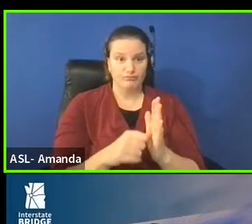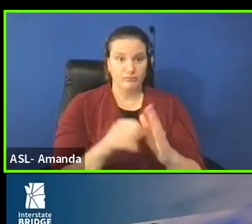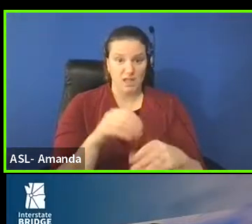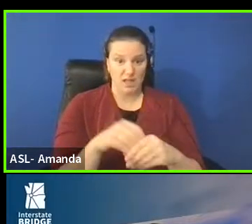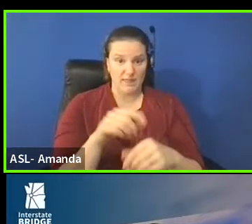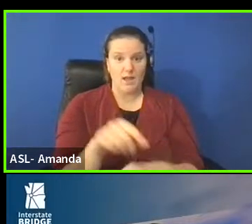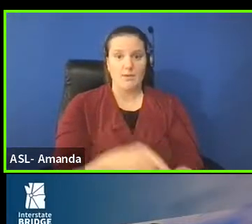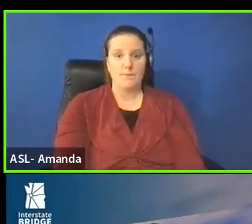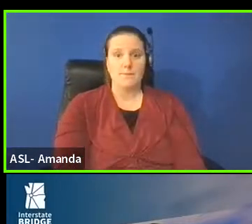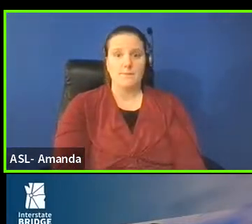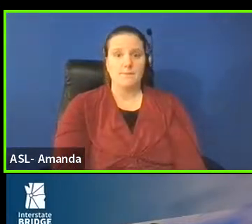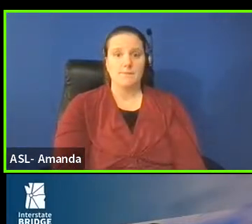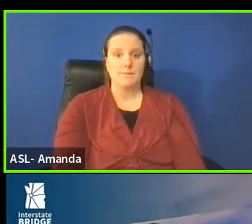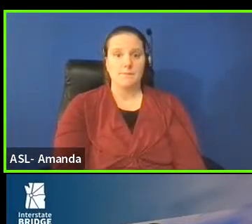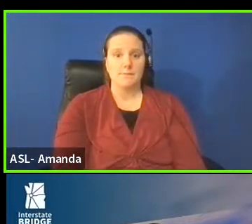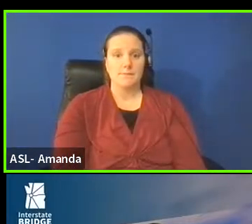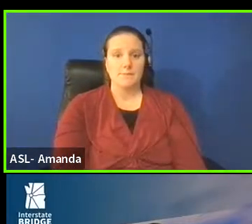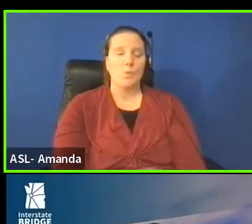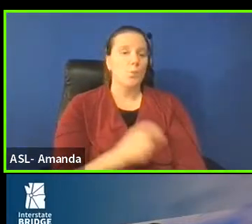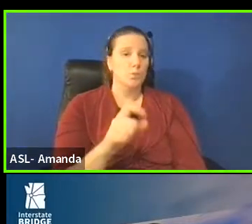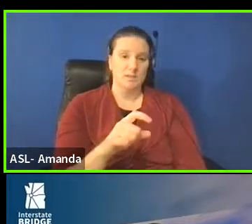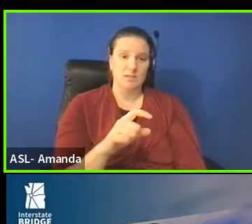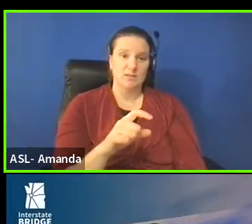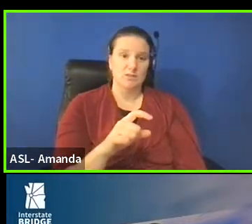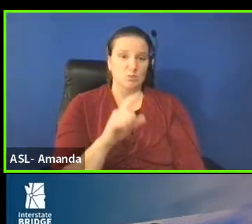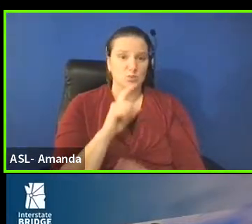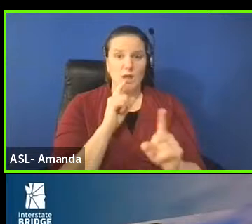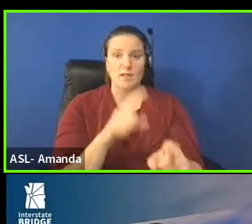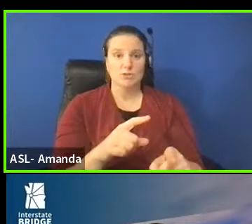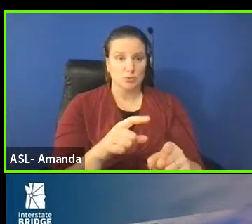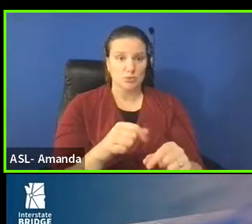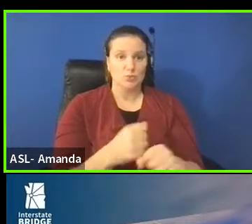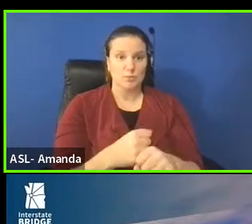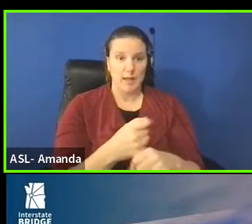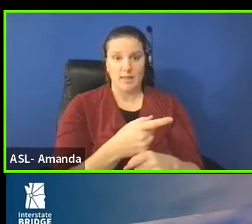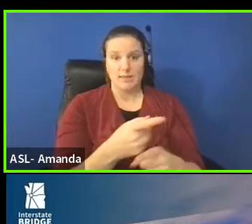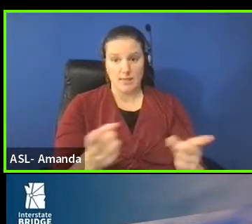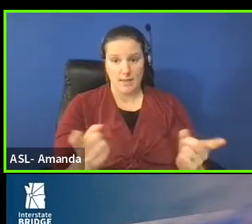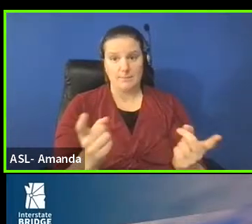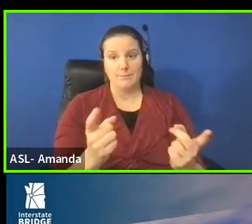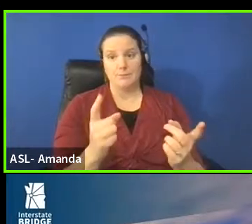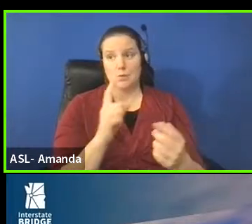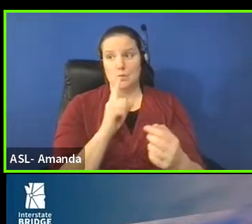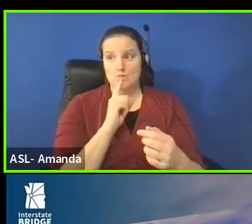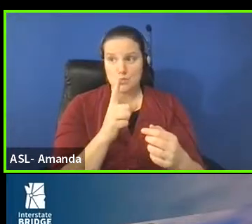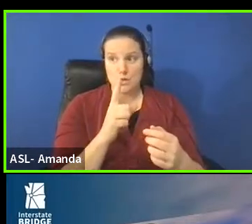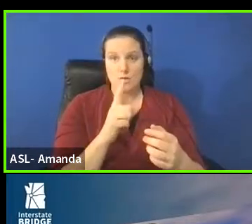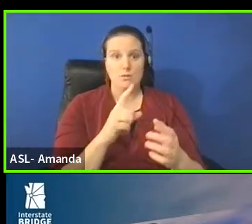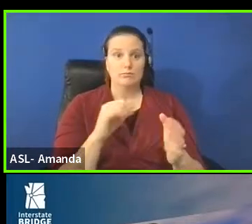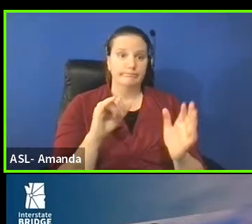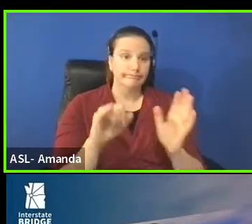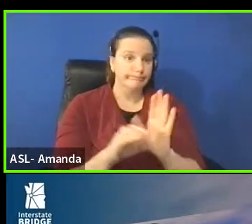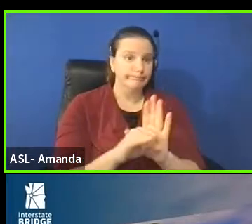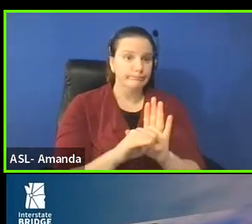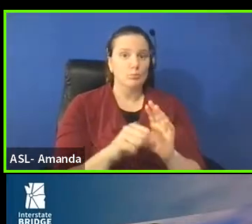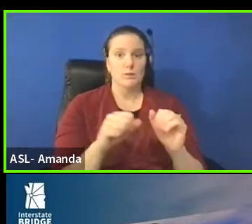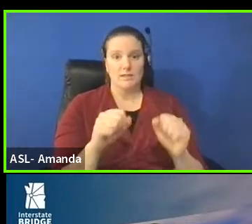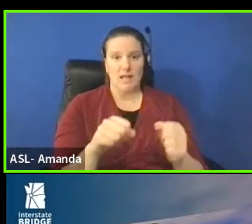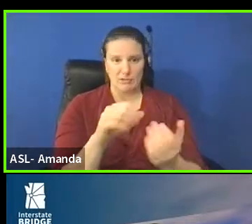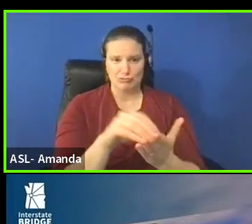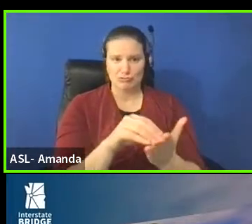there that we need to answer to be able to make them real indicators that we can